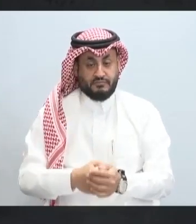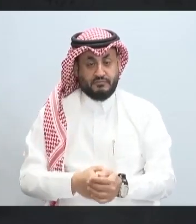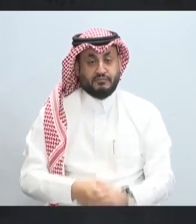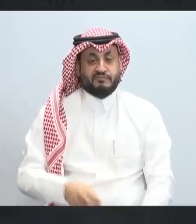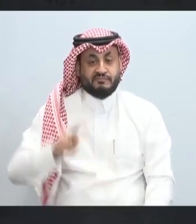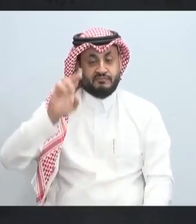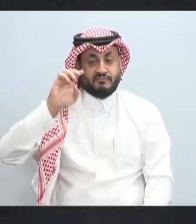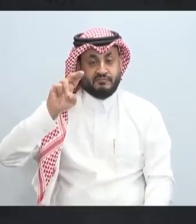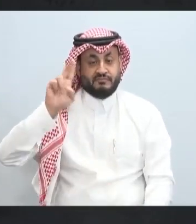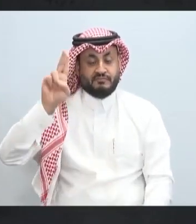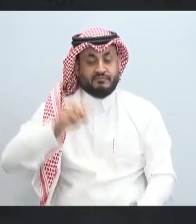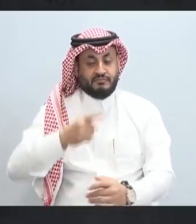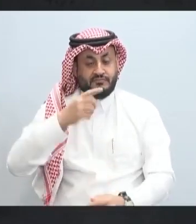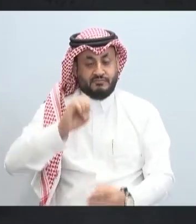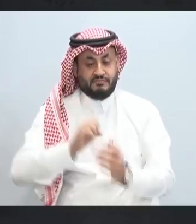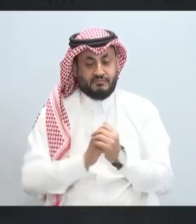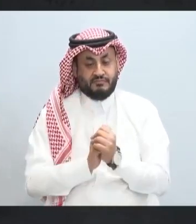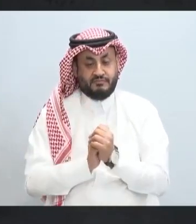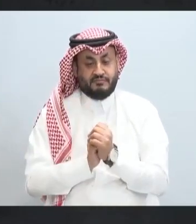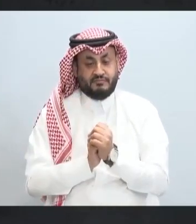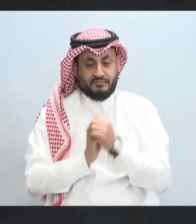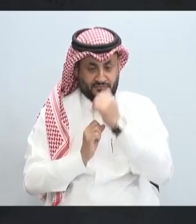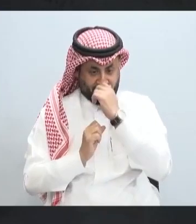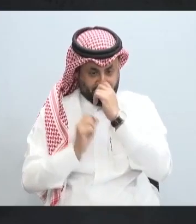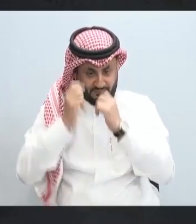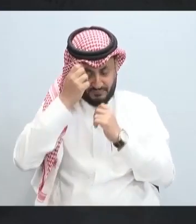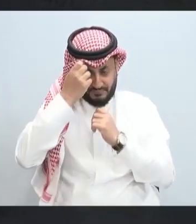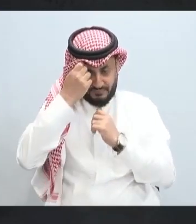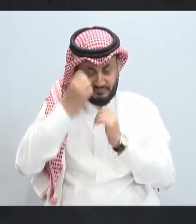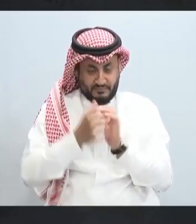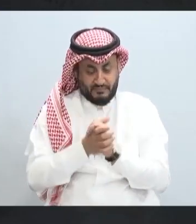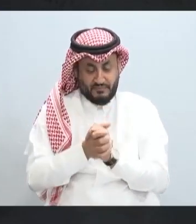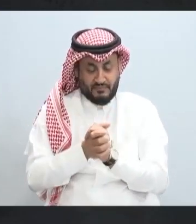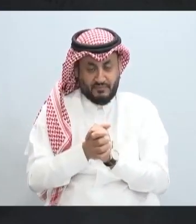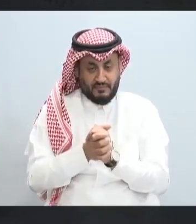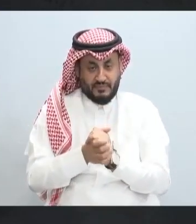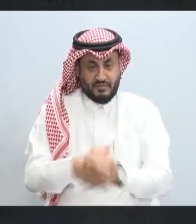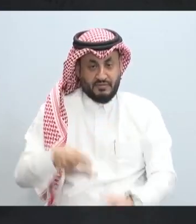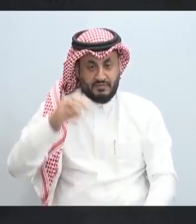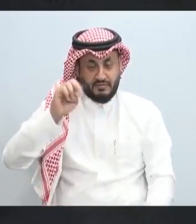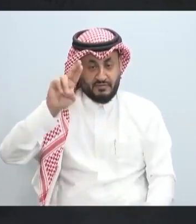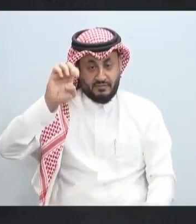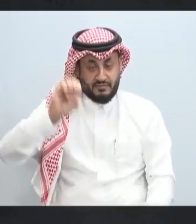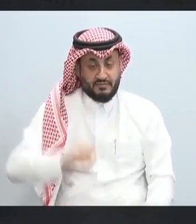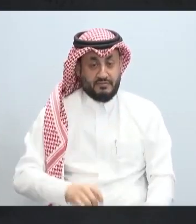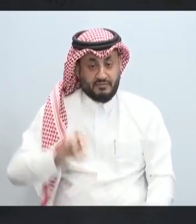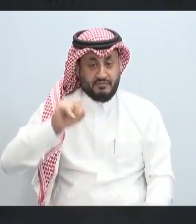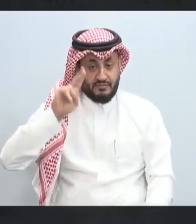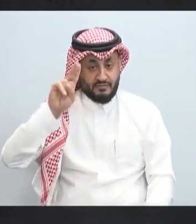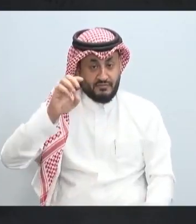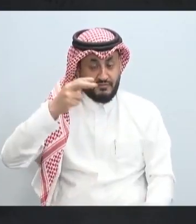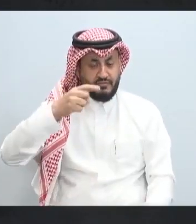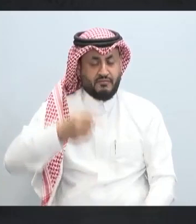For example, here you go, this is the juice you order. Here you go, this is the water you asked